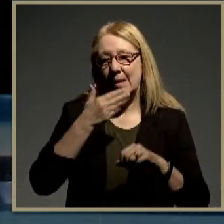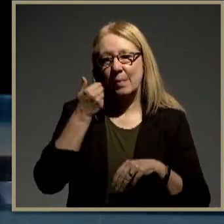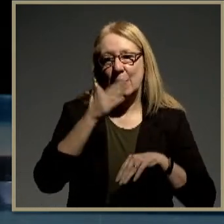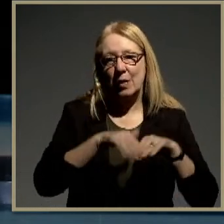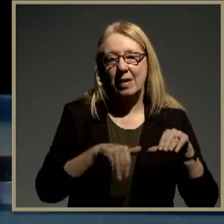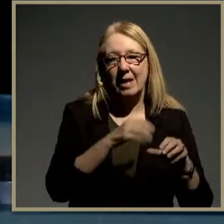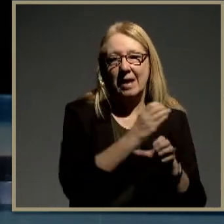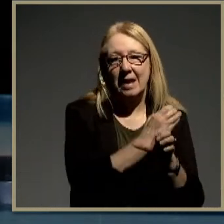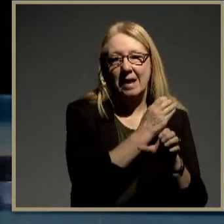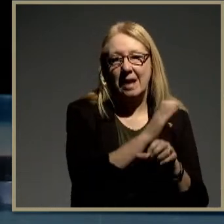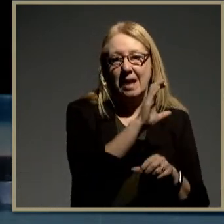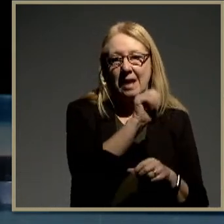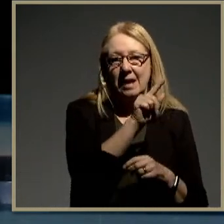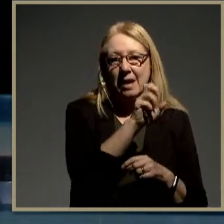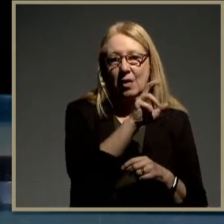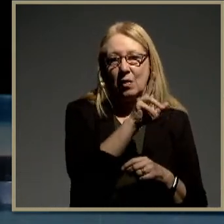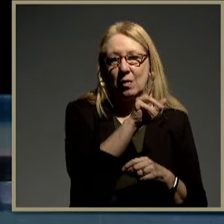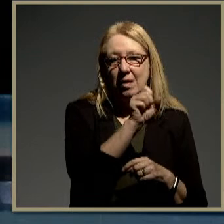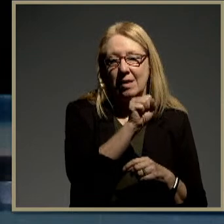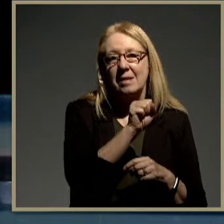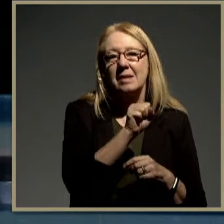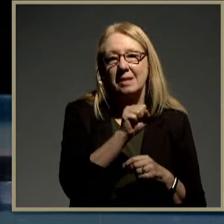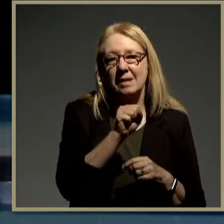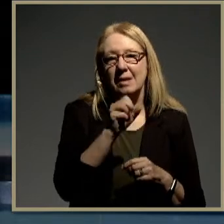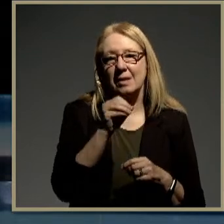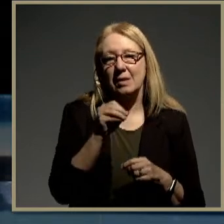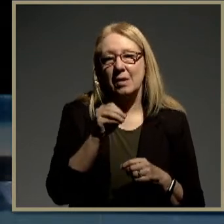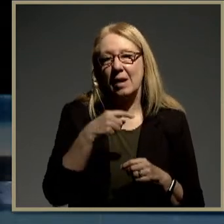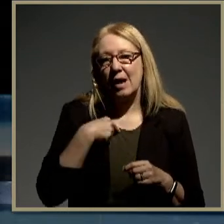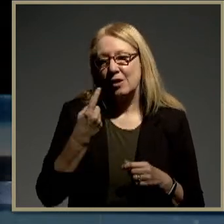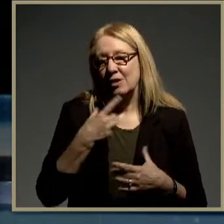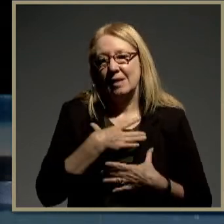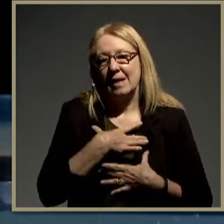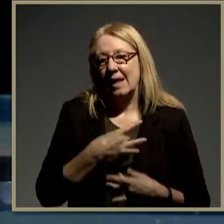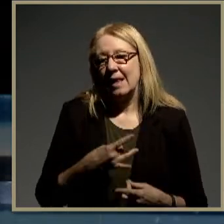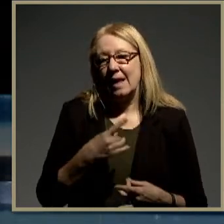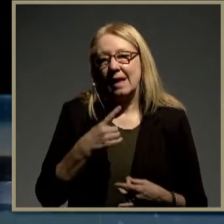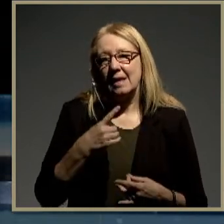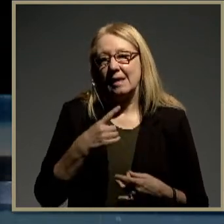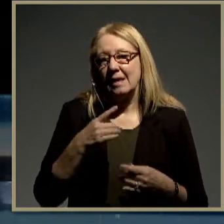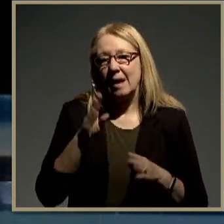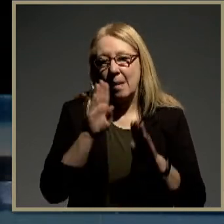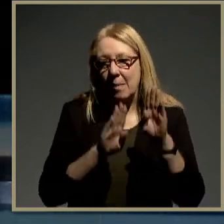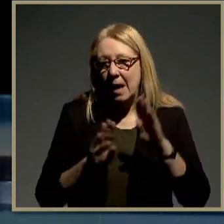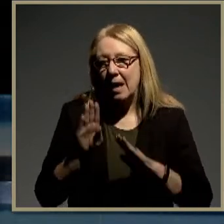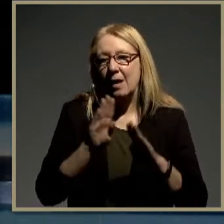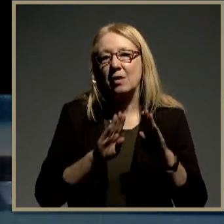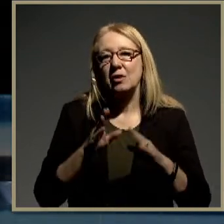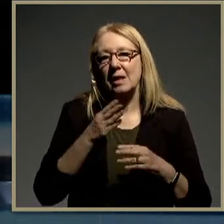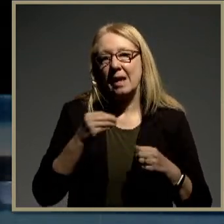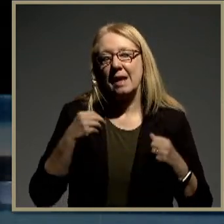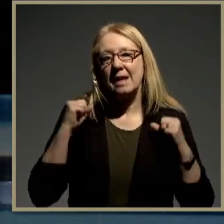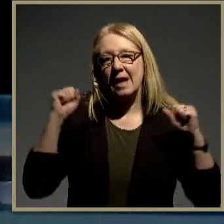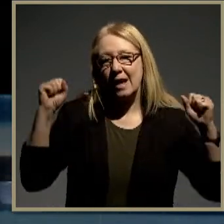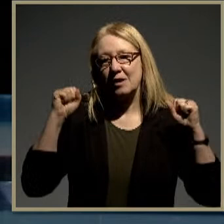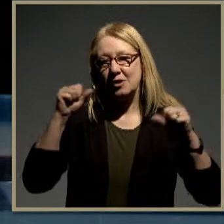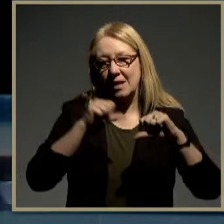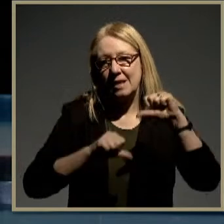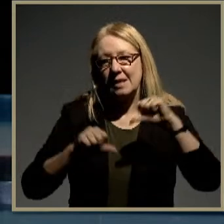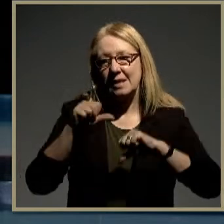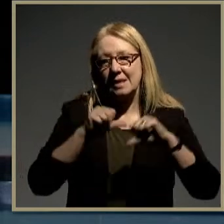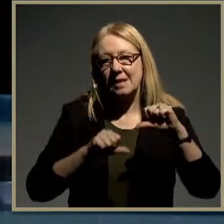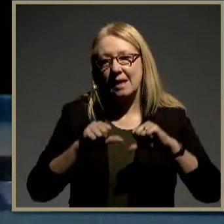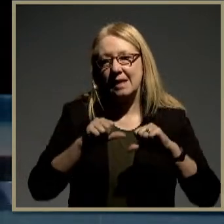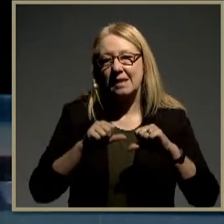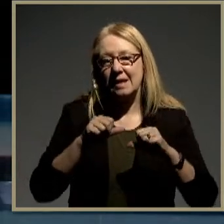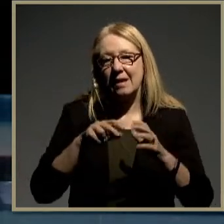change my major, and I looked through UCCS's different majors in exercise science, or biology and like health, and I decided on exercise science just because the classes